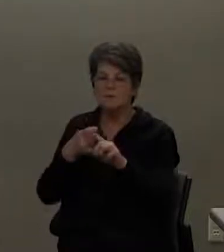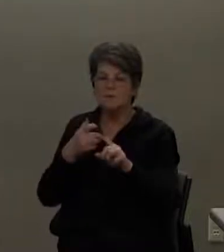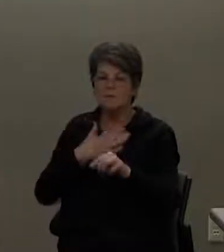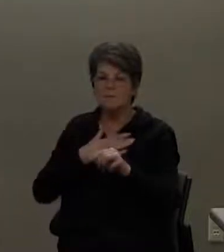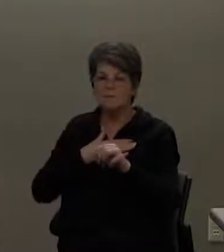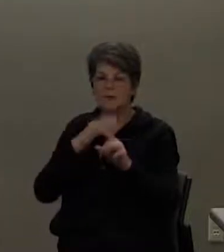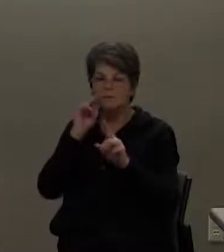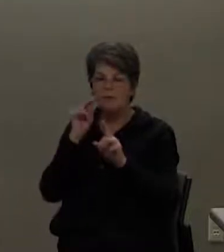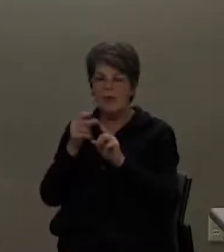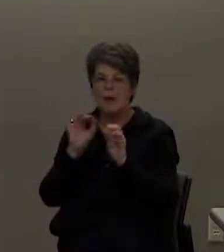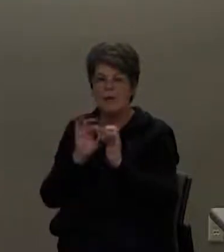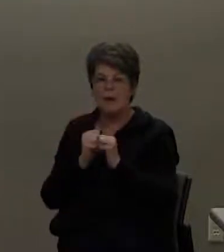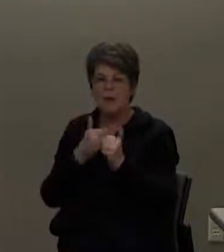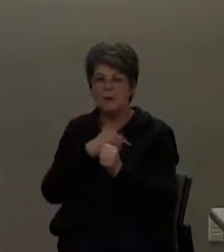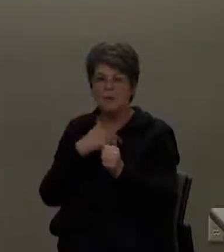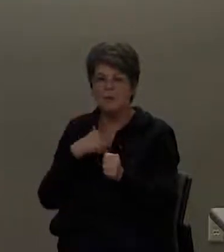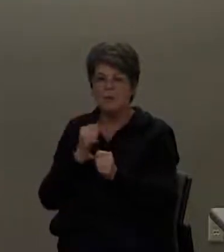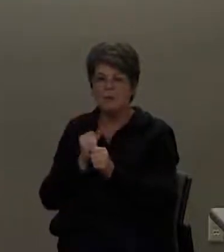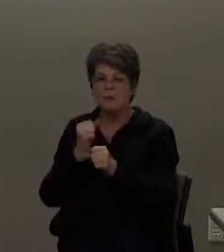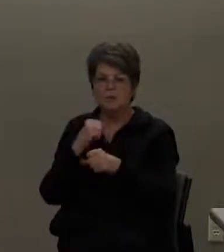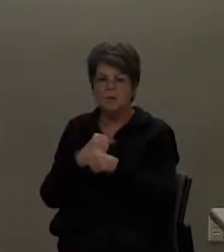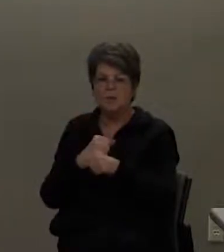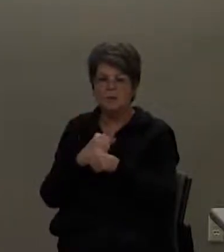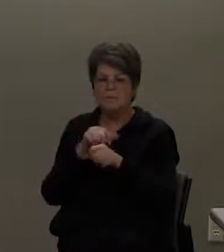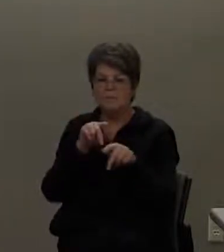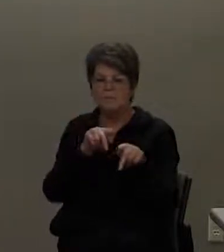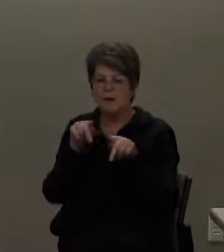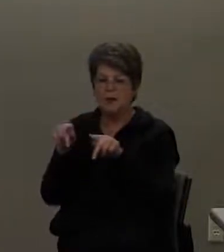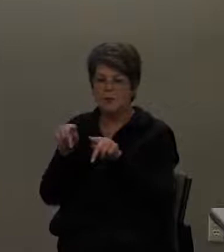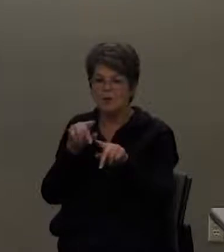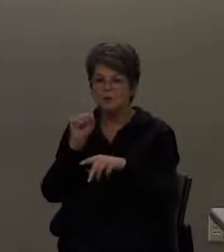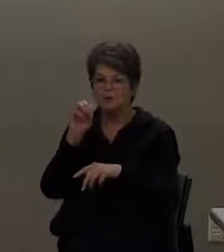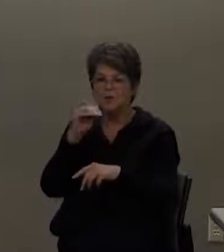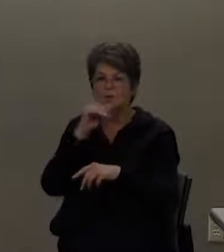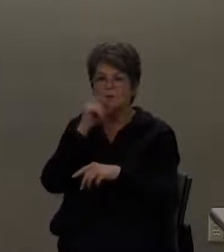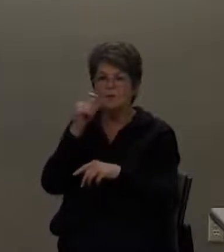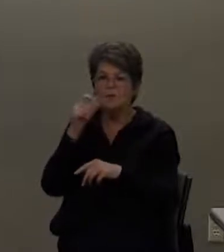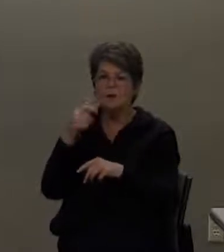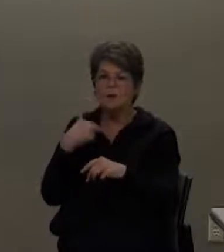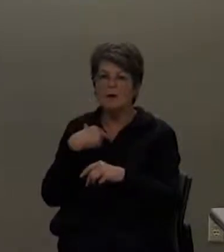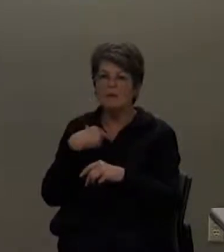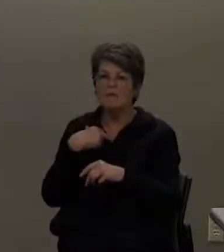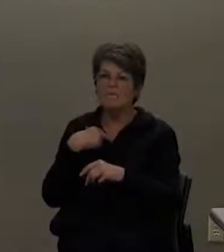is, how do we create parity so that we're not having a